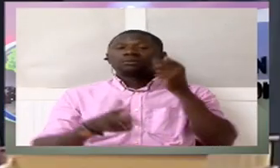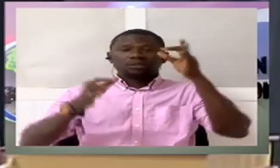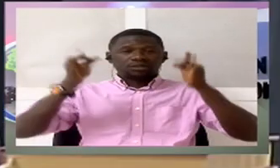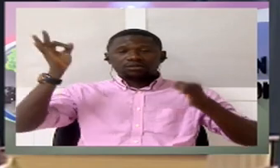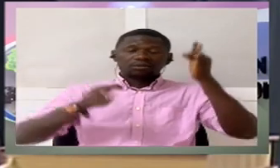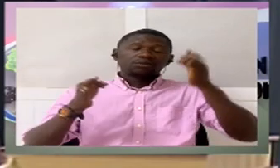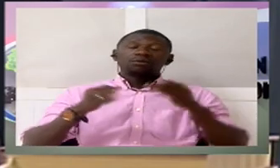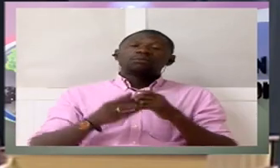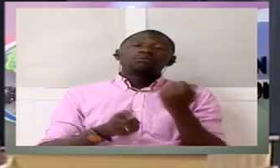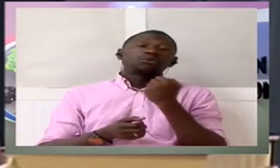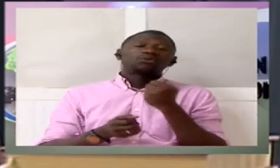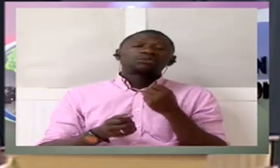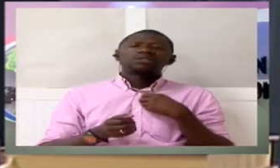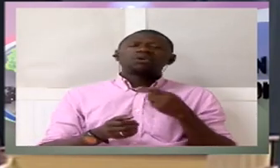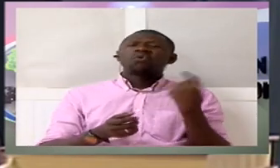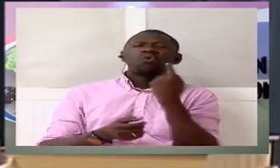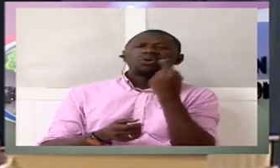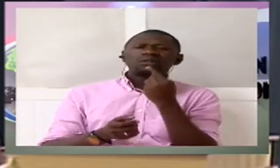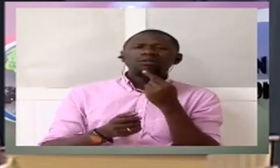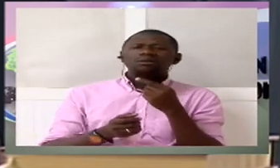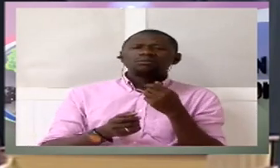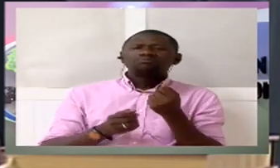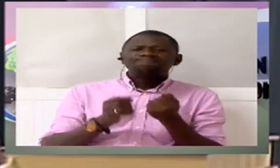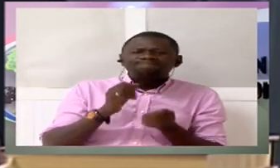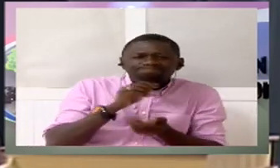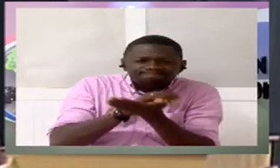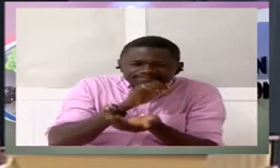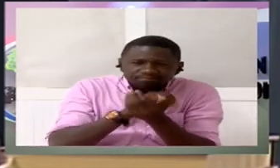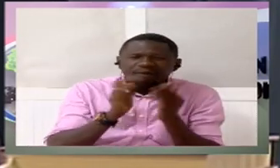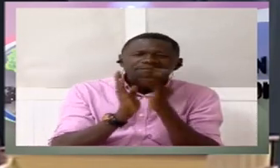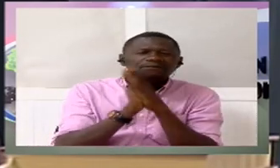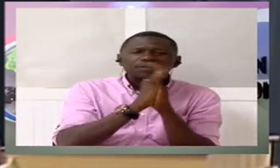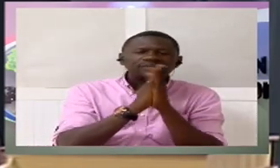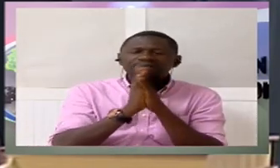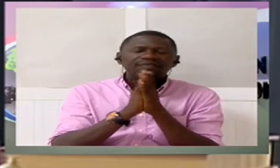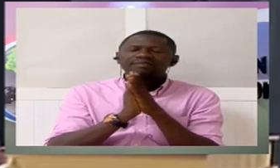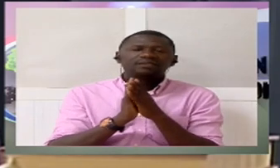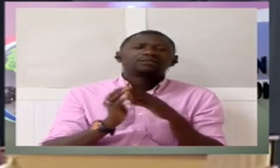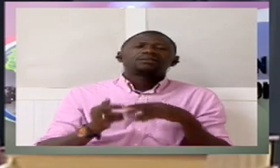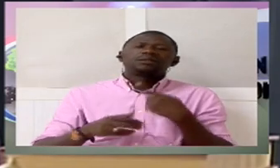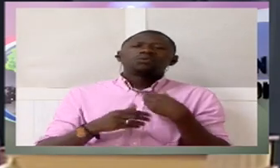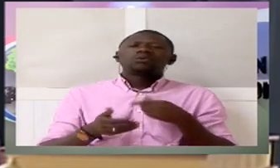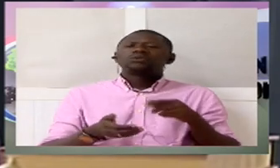le double double drug. Because they just concocted false allegations.